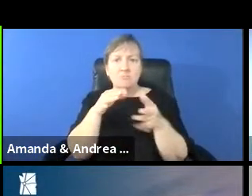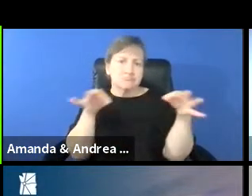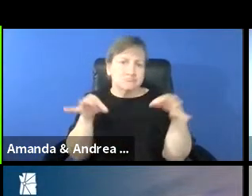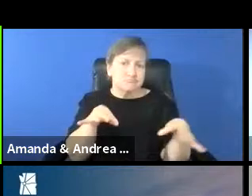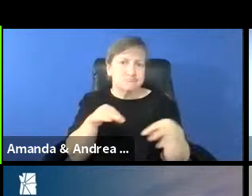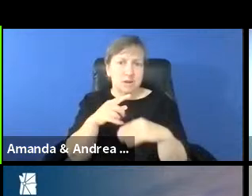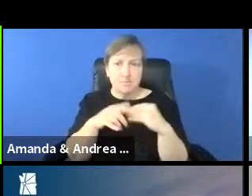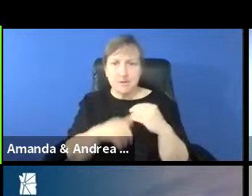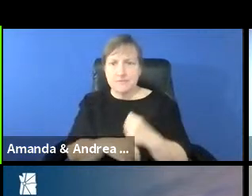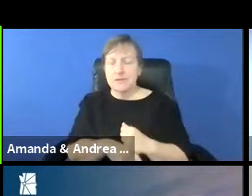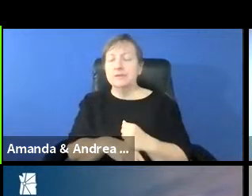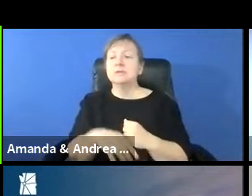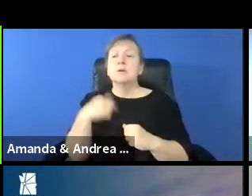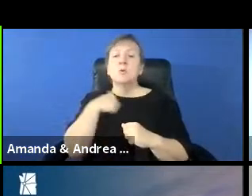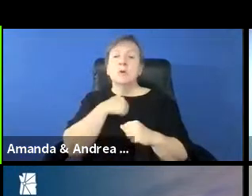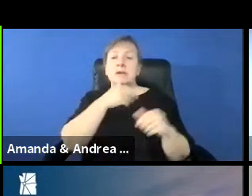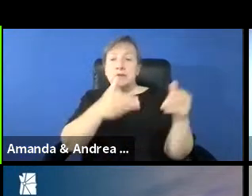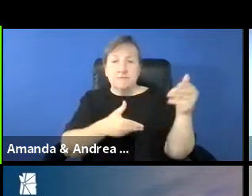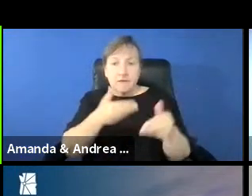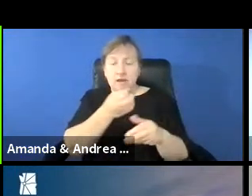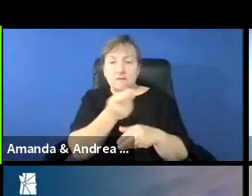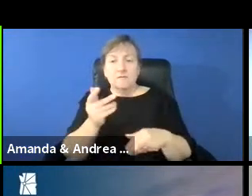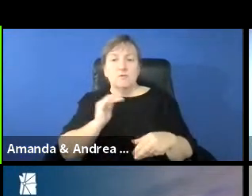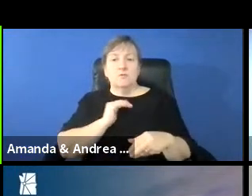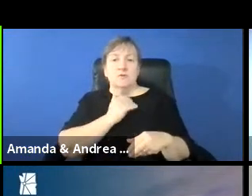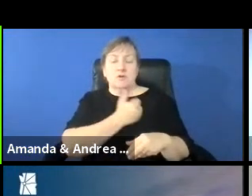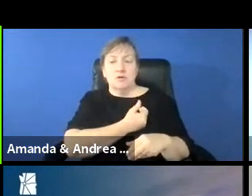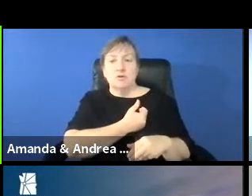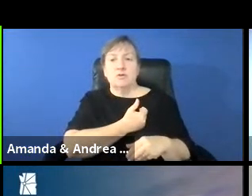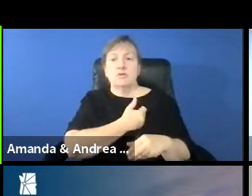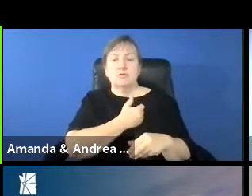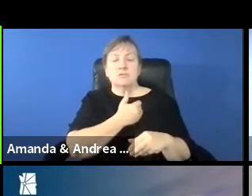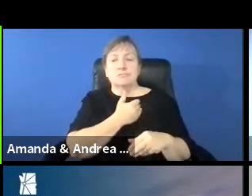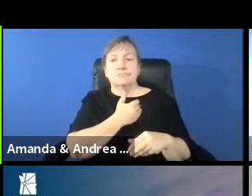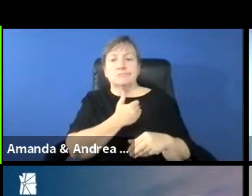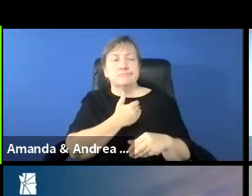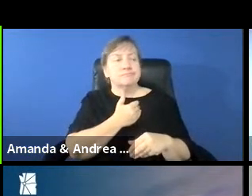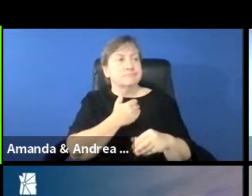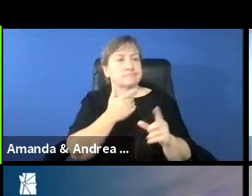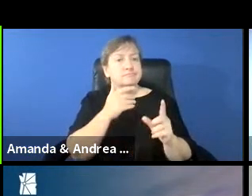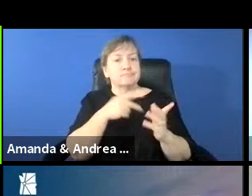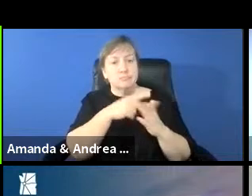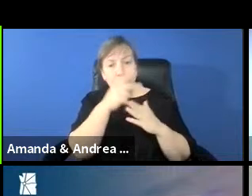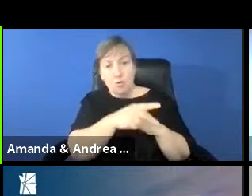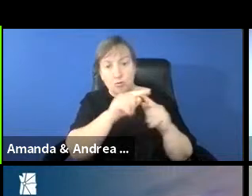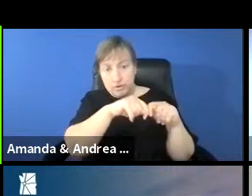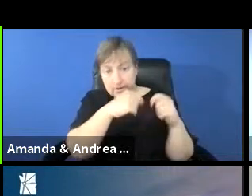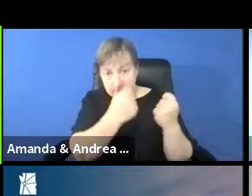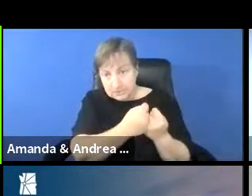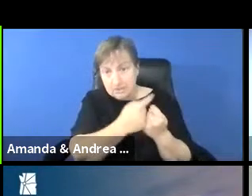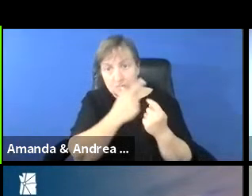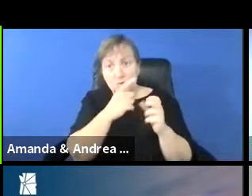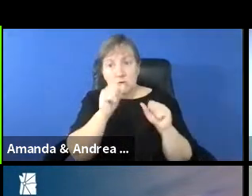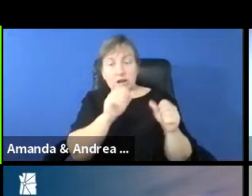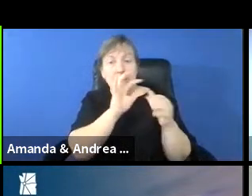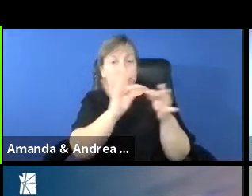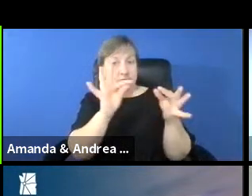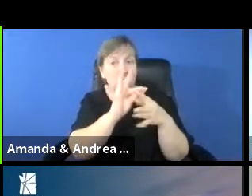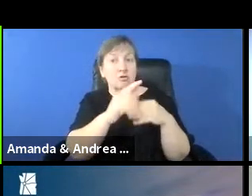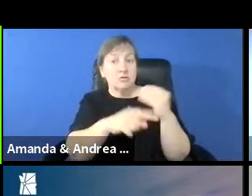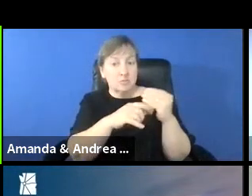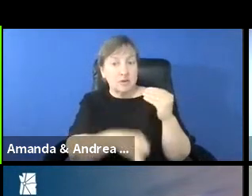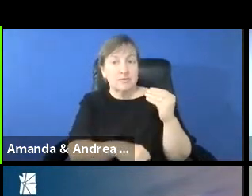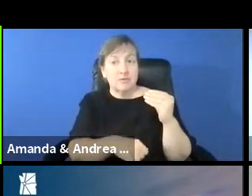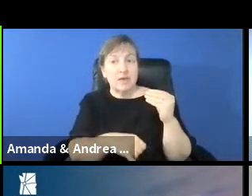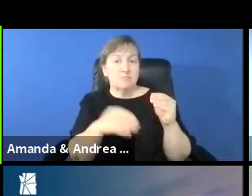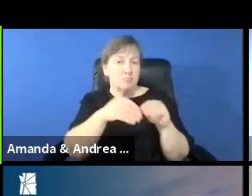So we've invited a couple of our folks on the program team who can speak to this